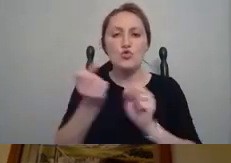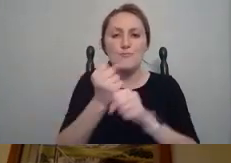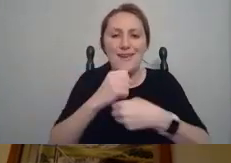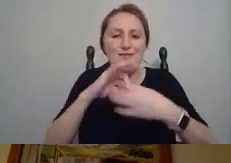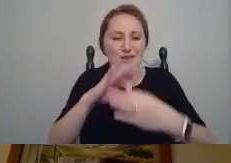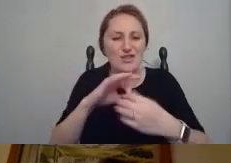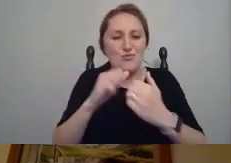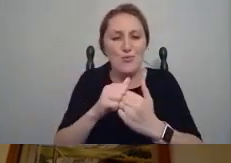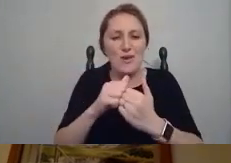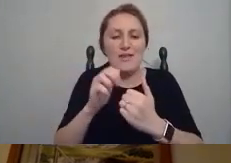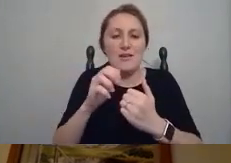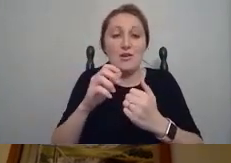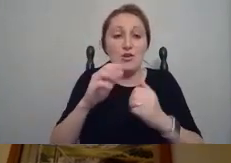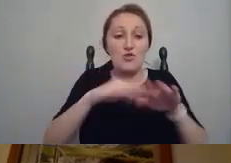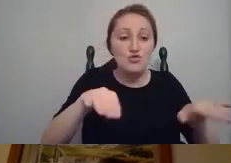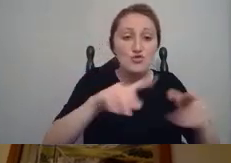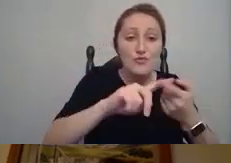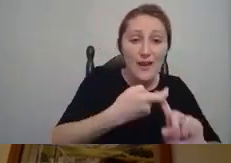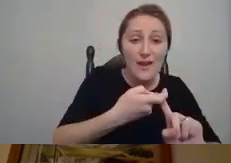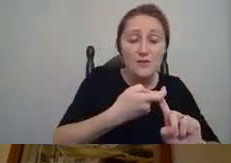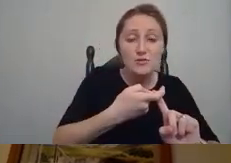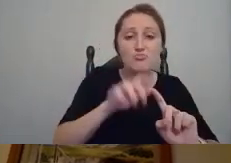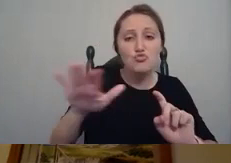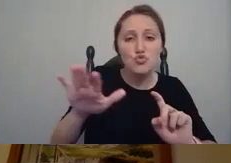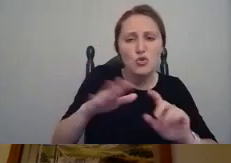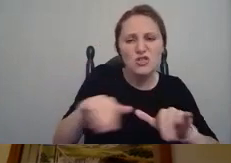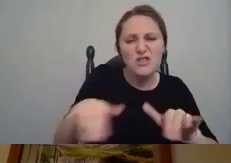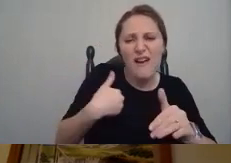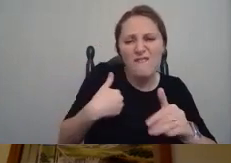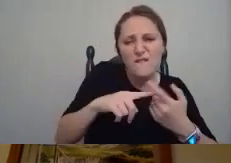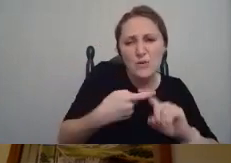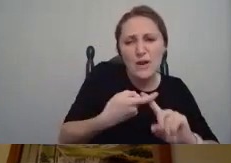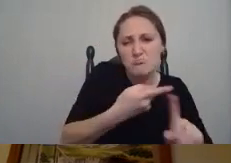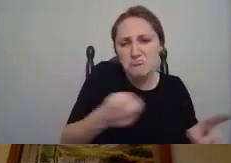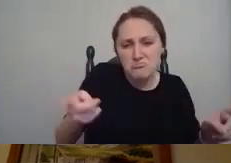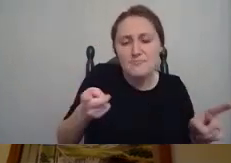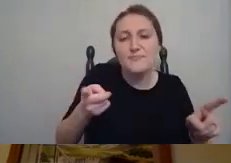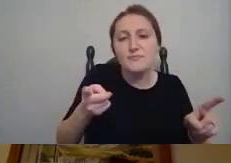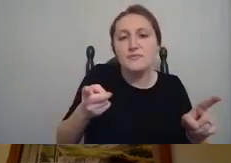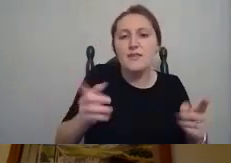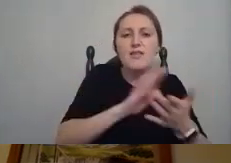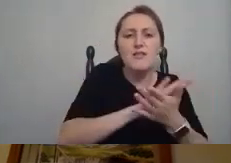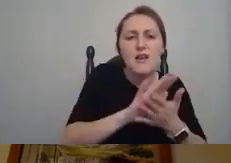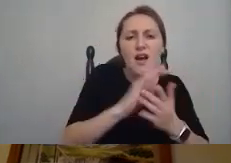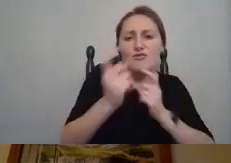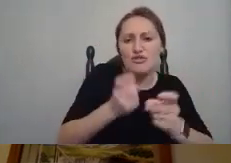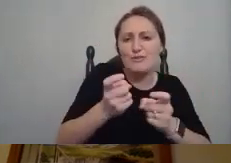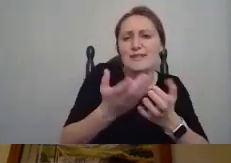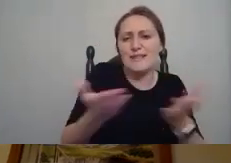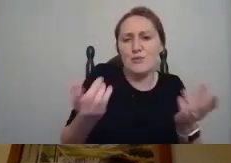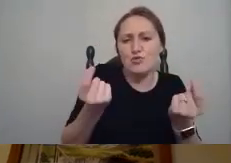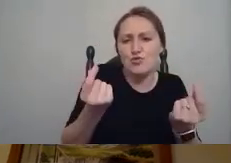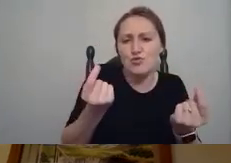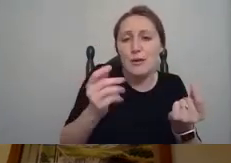children have their friends, I would say the kind, generous thing to do would be to pick